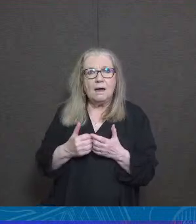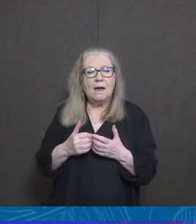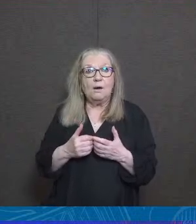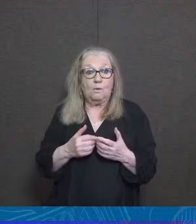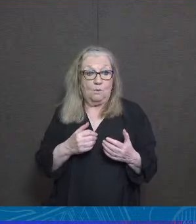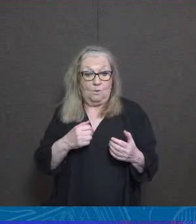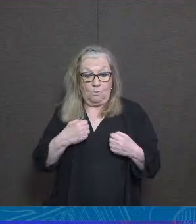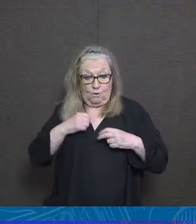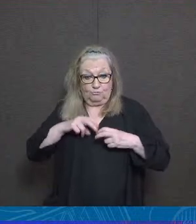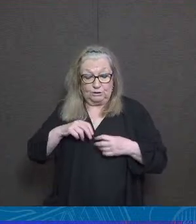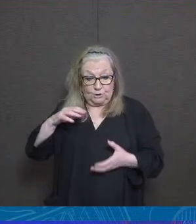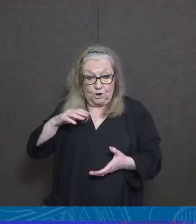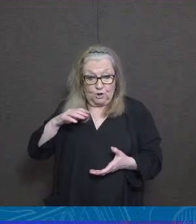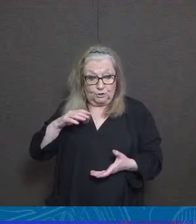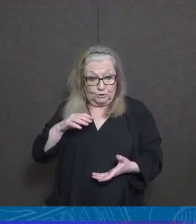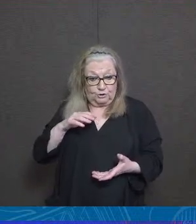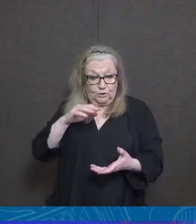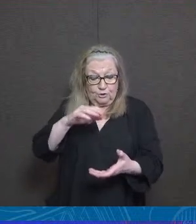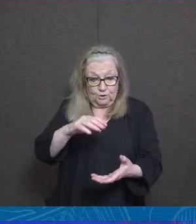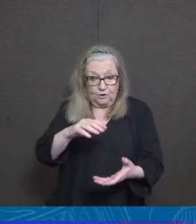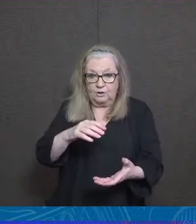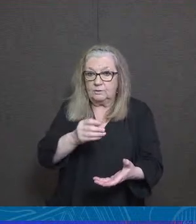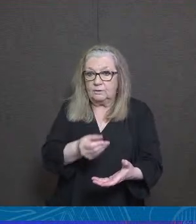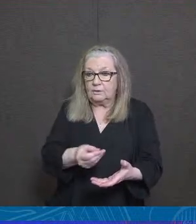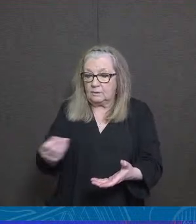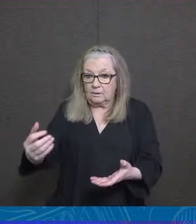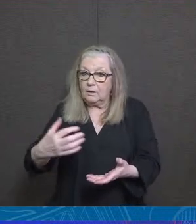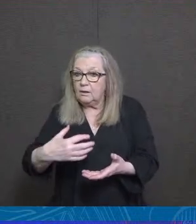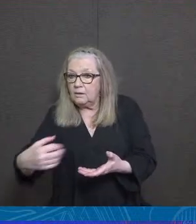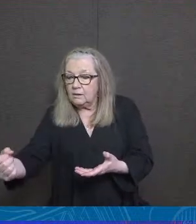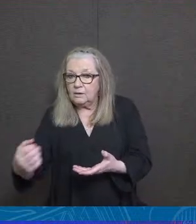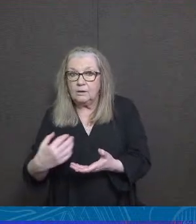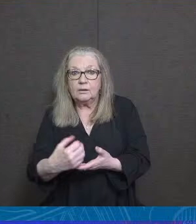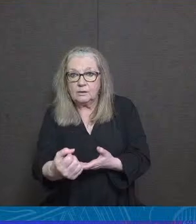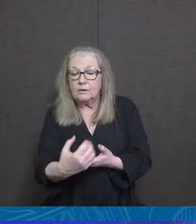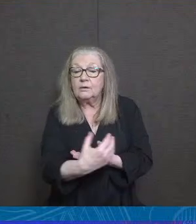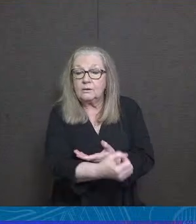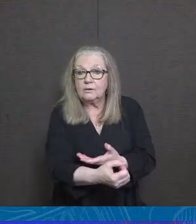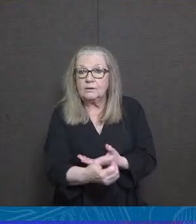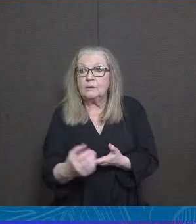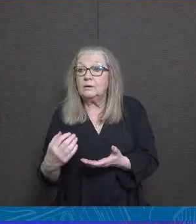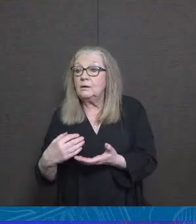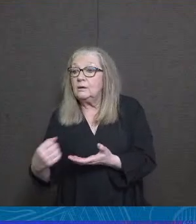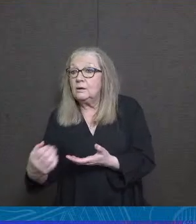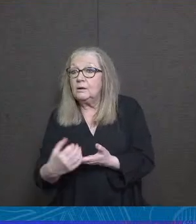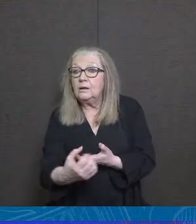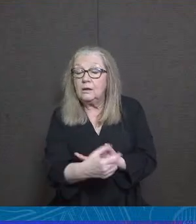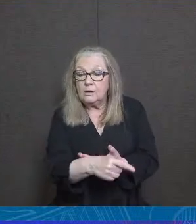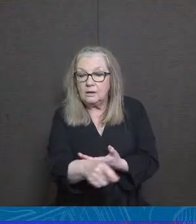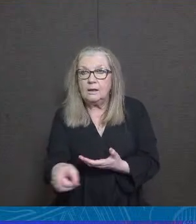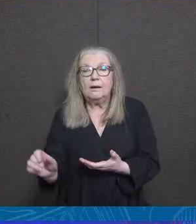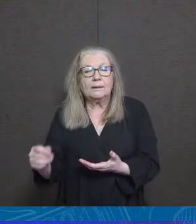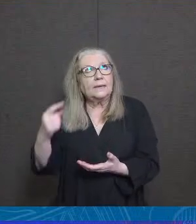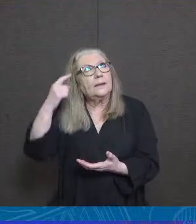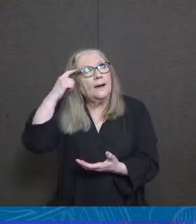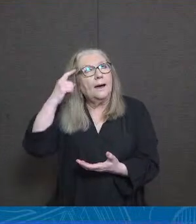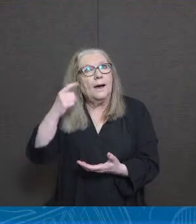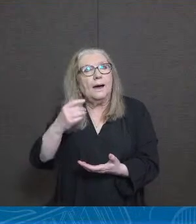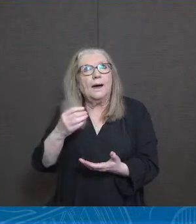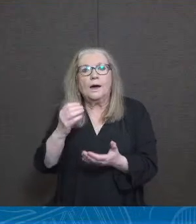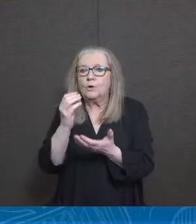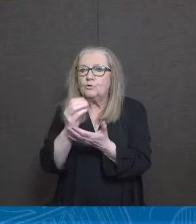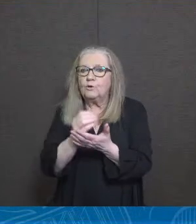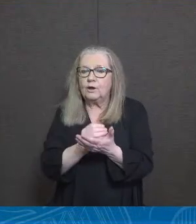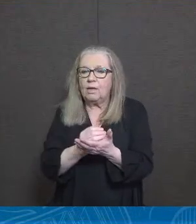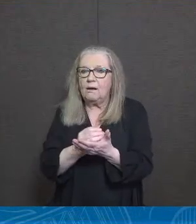that we produce or curated research to really tailor, to derive curricula for different students. So at the same